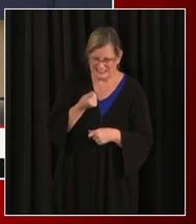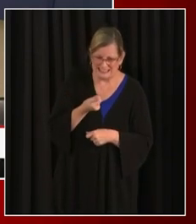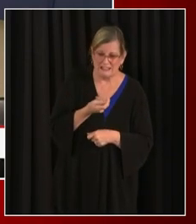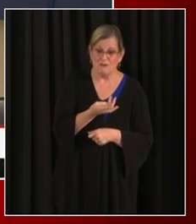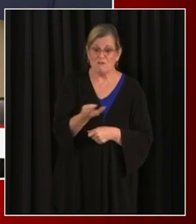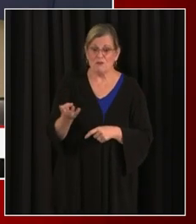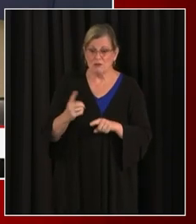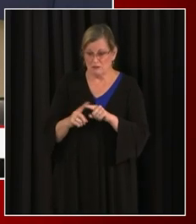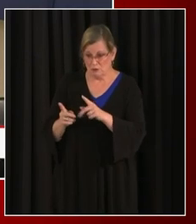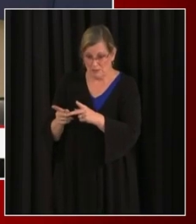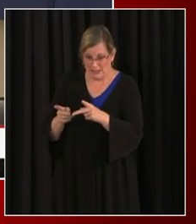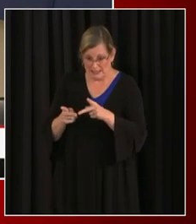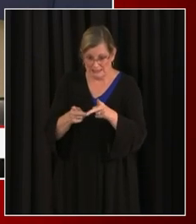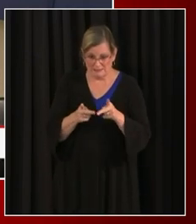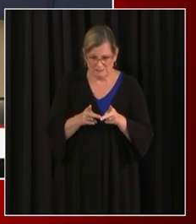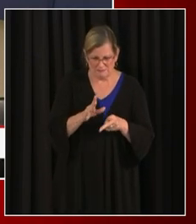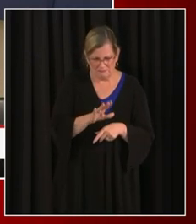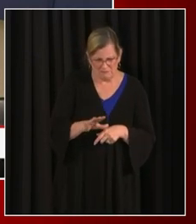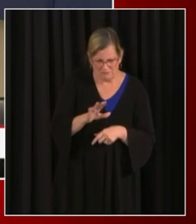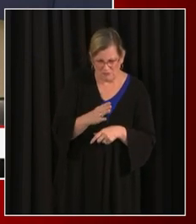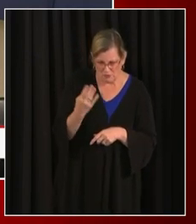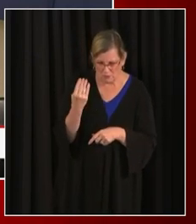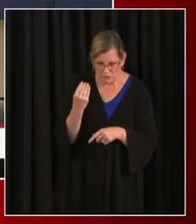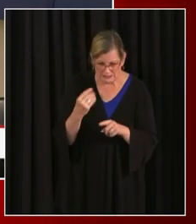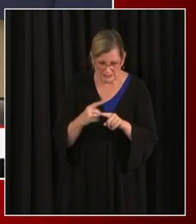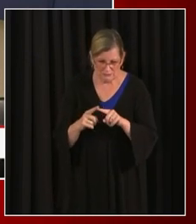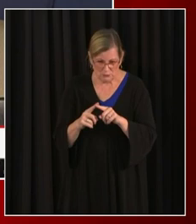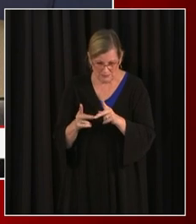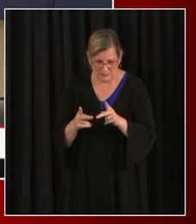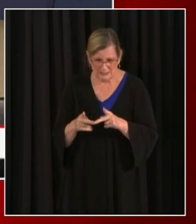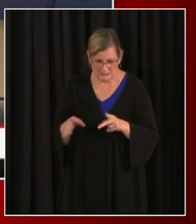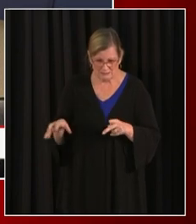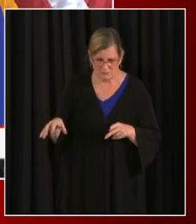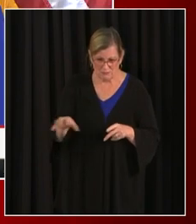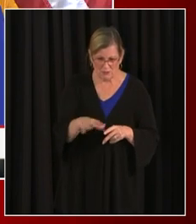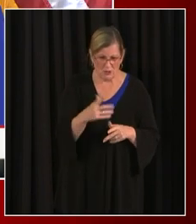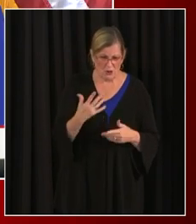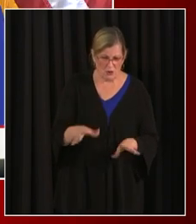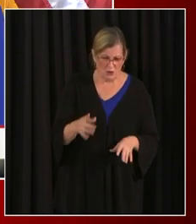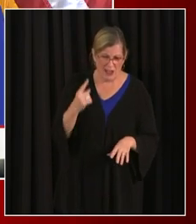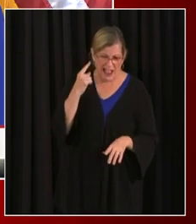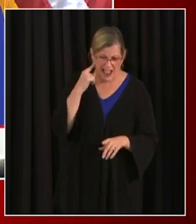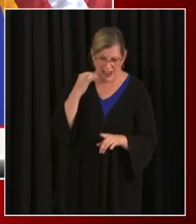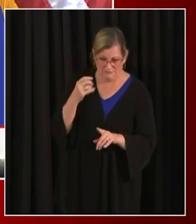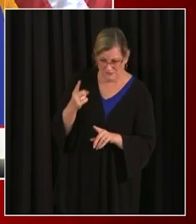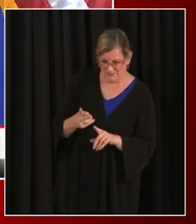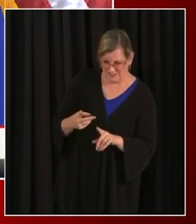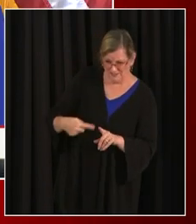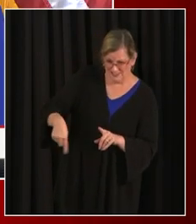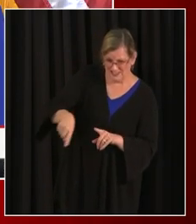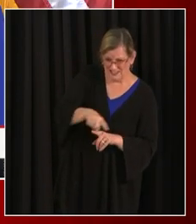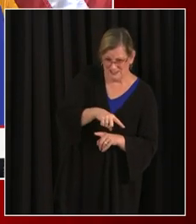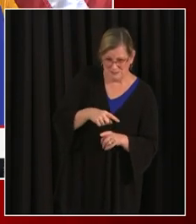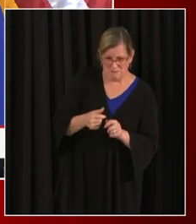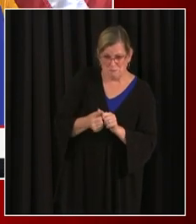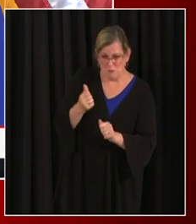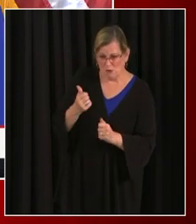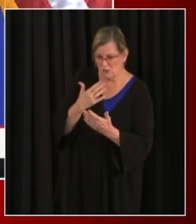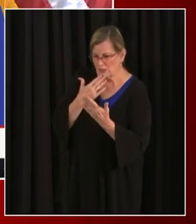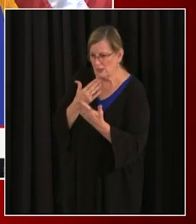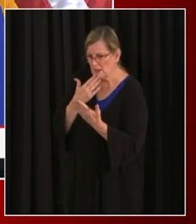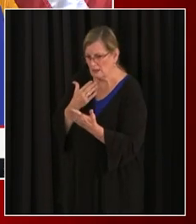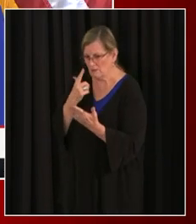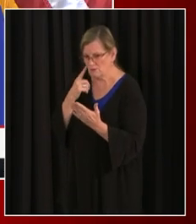add them all up, about 14 venues there. We've heard from about half of them, mostly thankful for